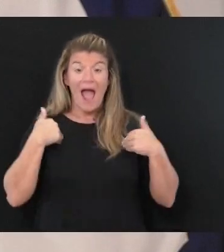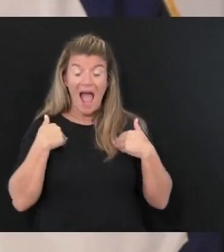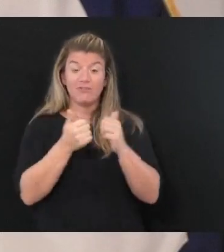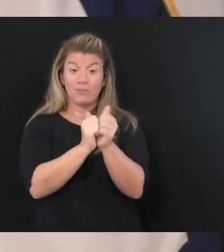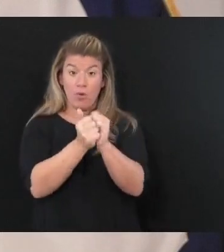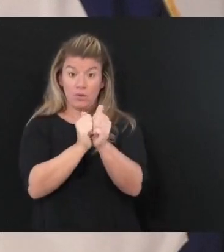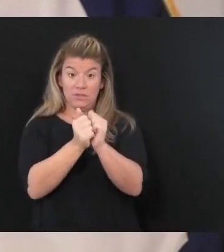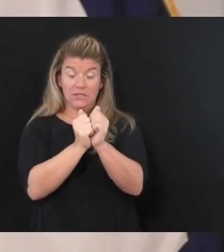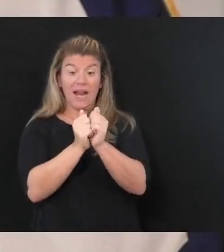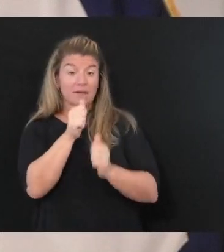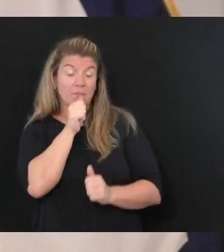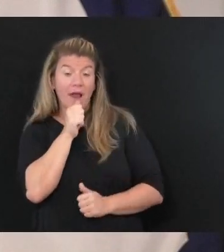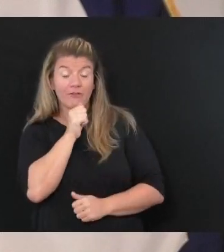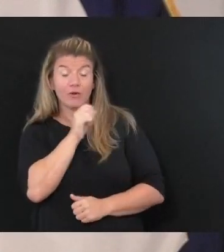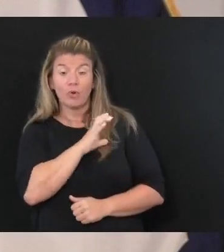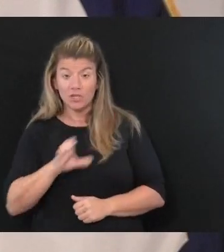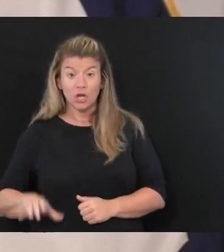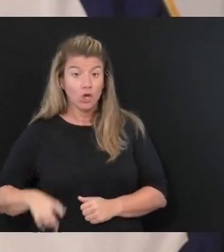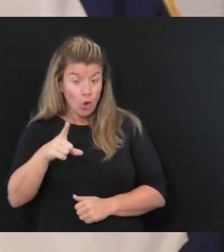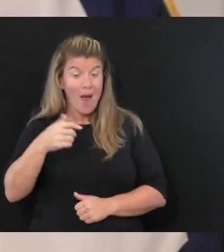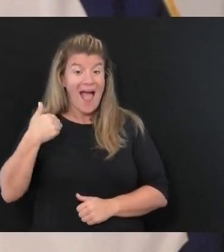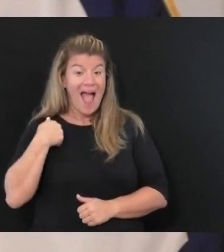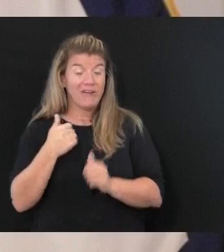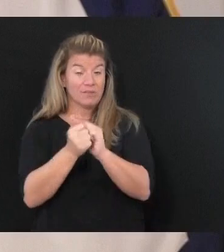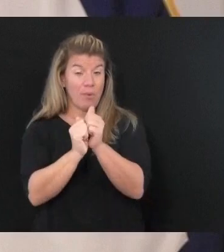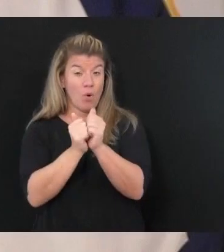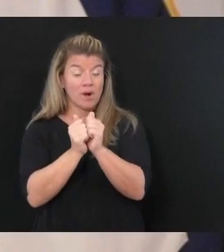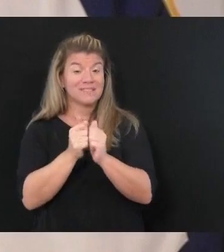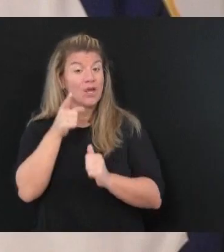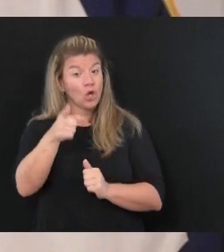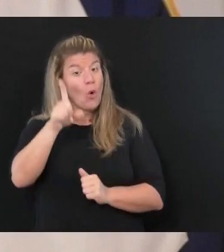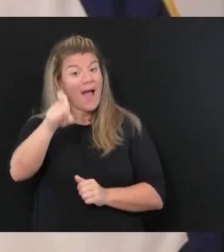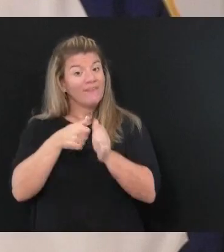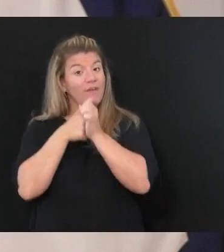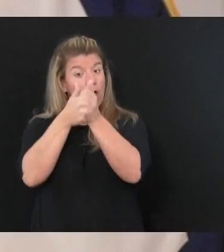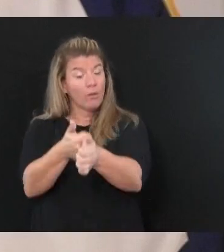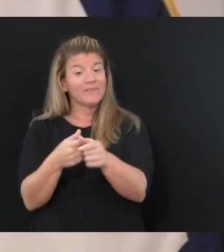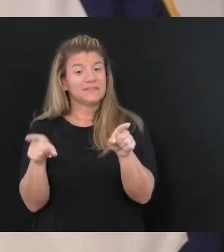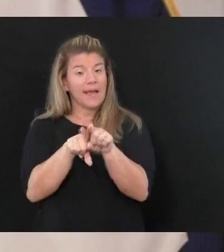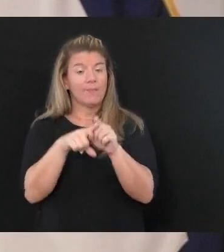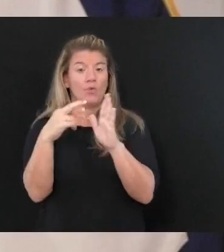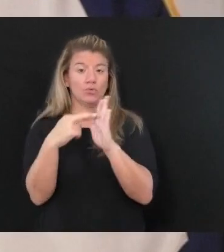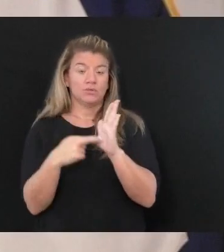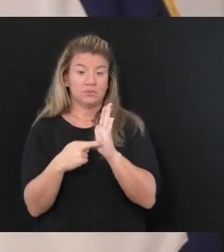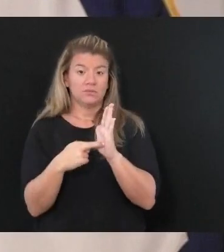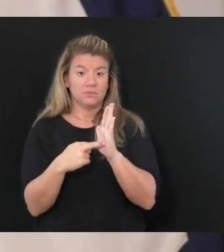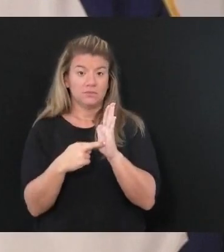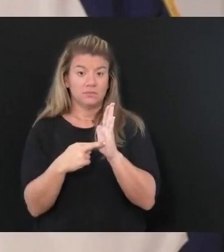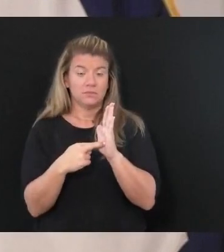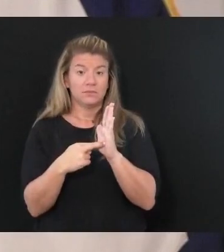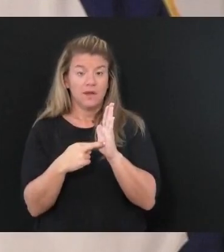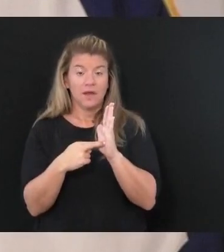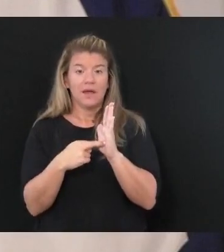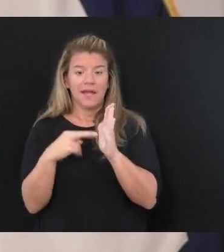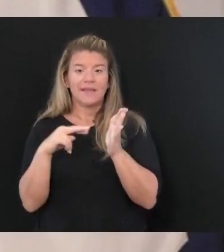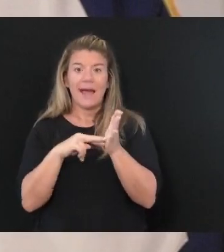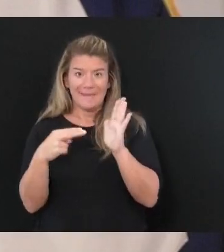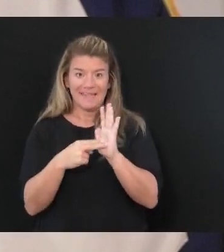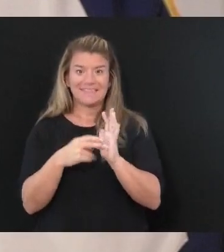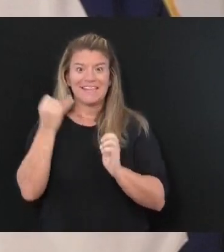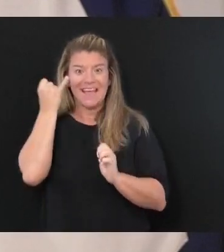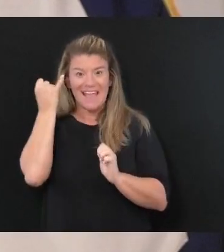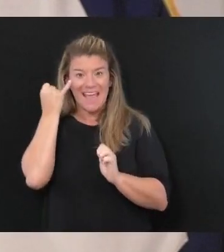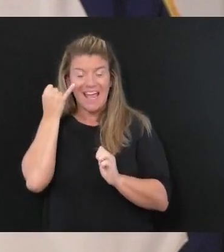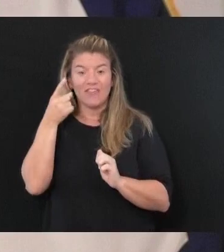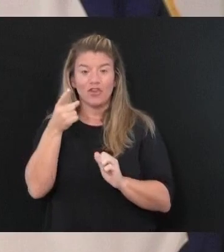it's a private or Christian school, you'll follow the same guideline. And that will be if you drift